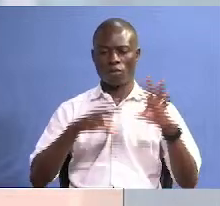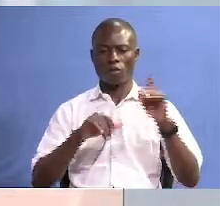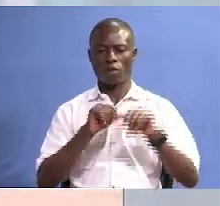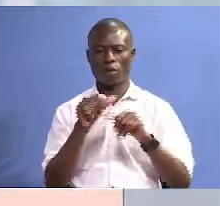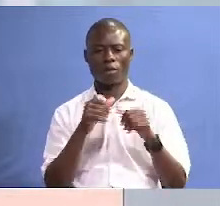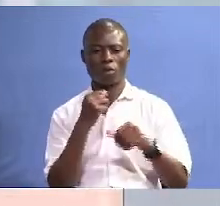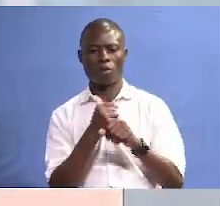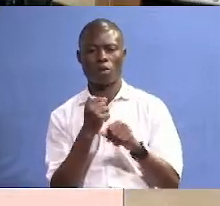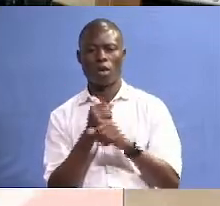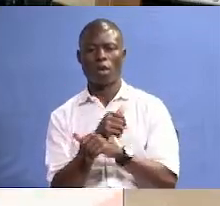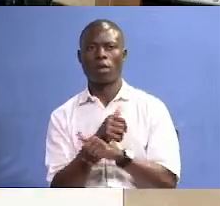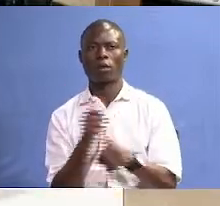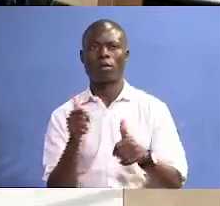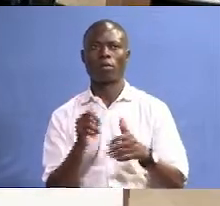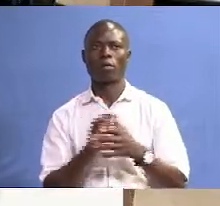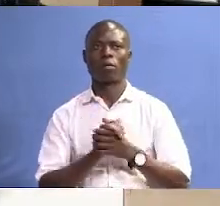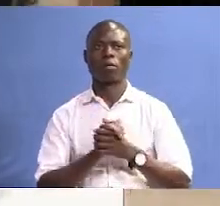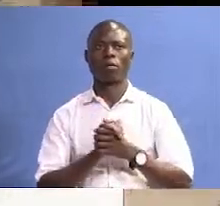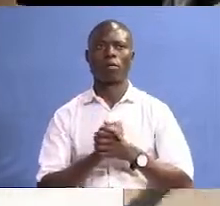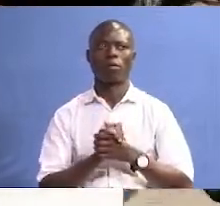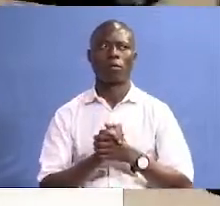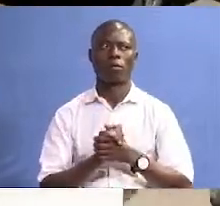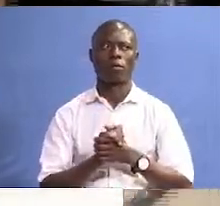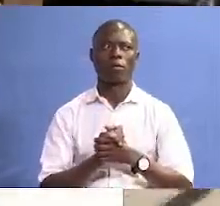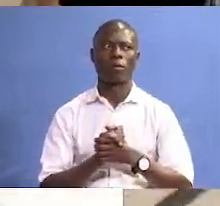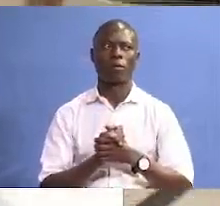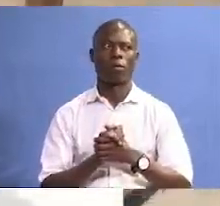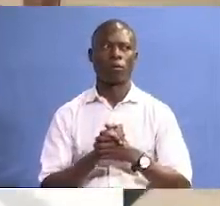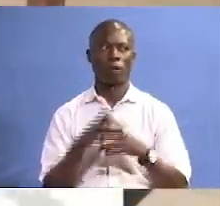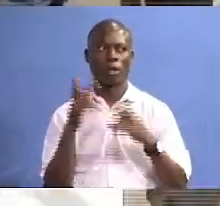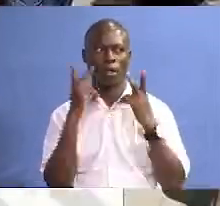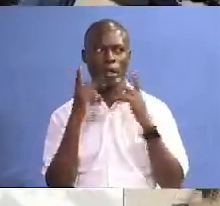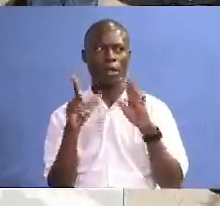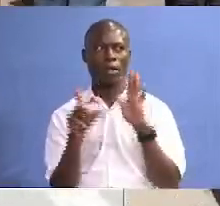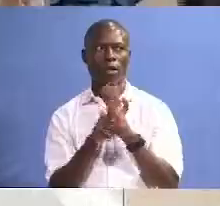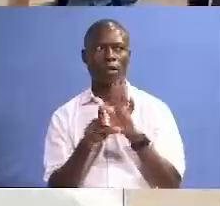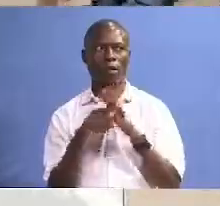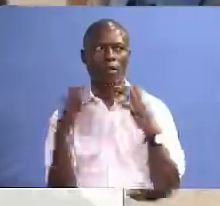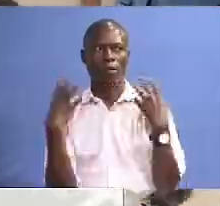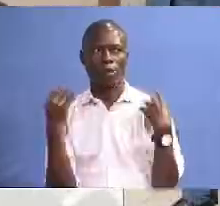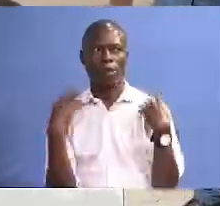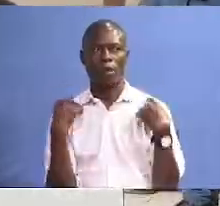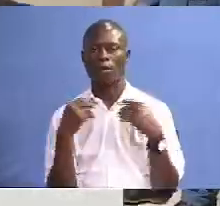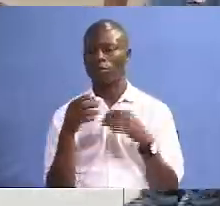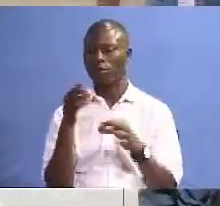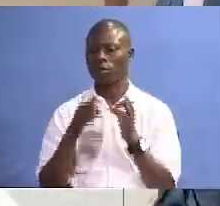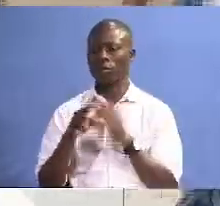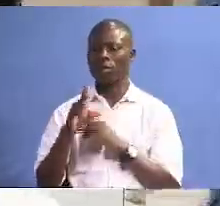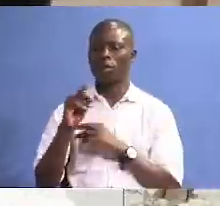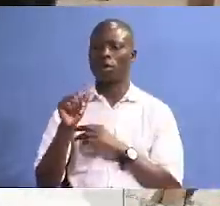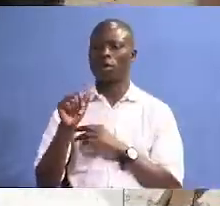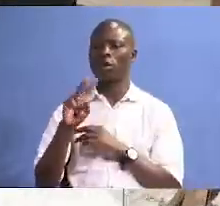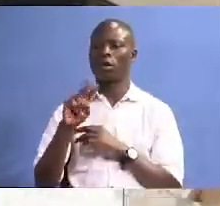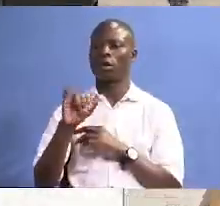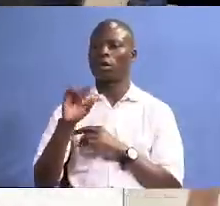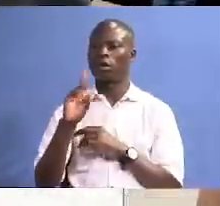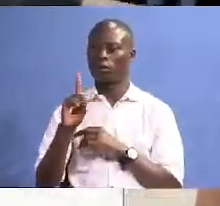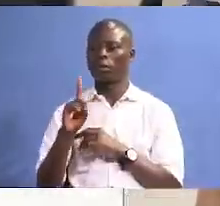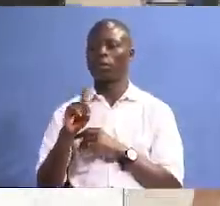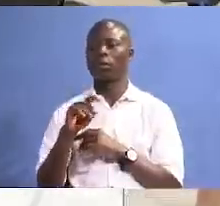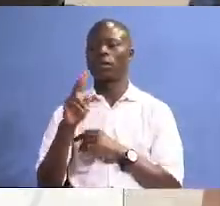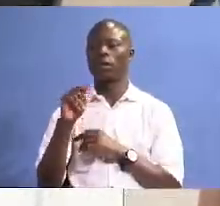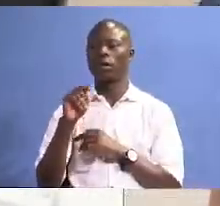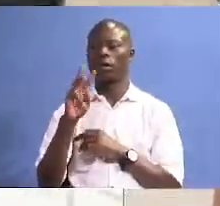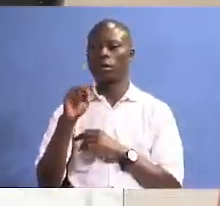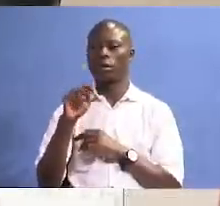legal field. With his zeal in law practicals, Justice David Amilcar Shikomera Majanja earned